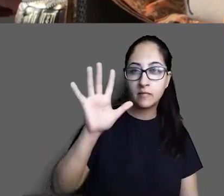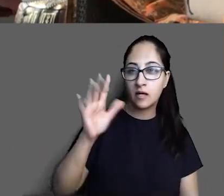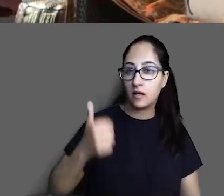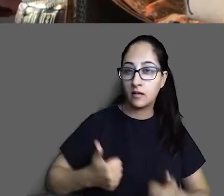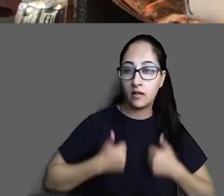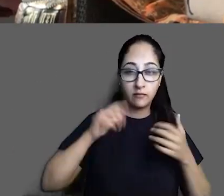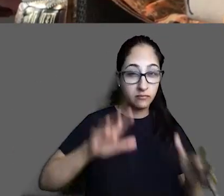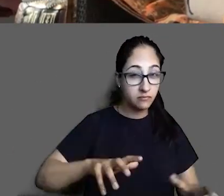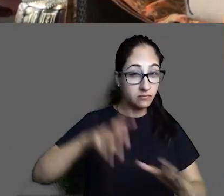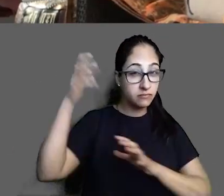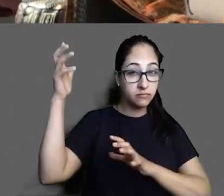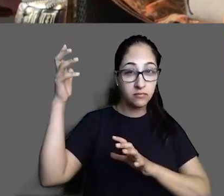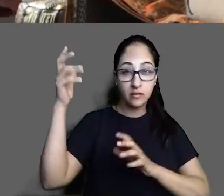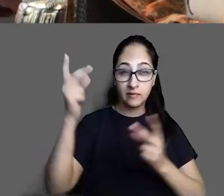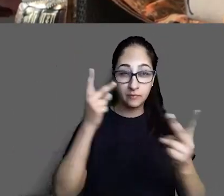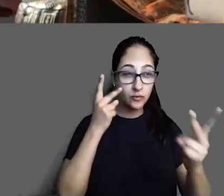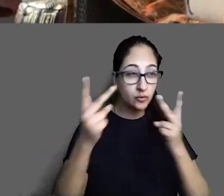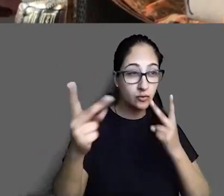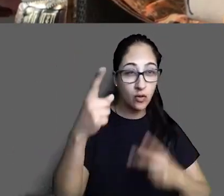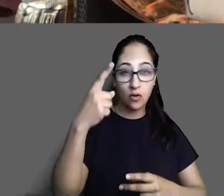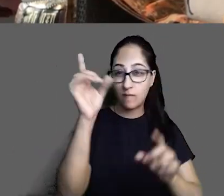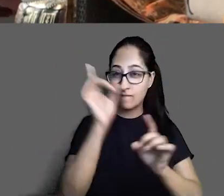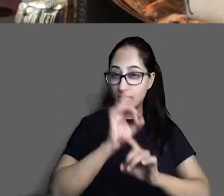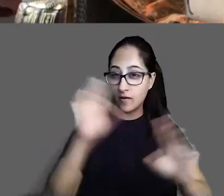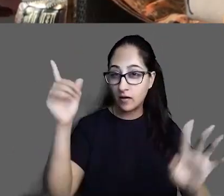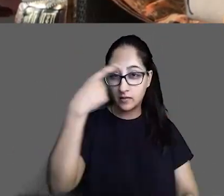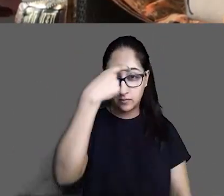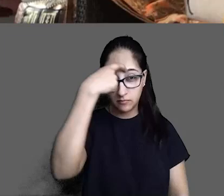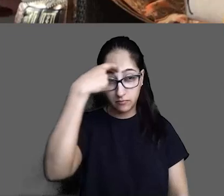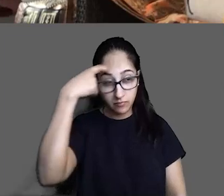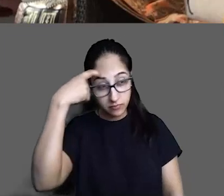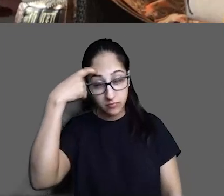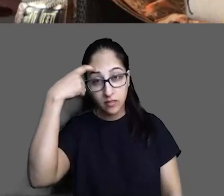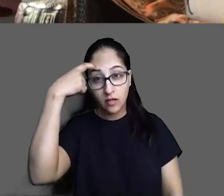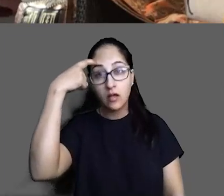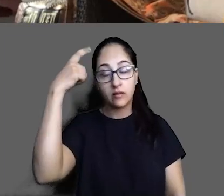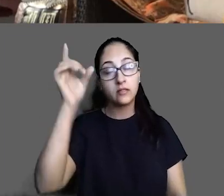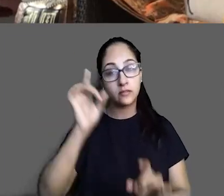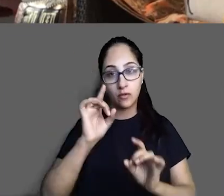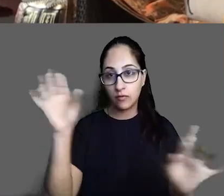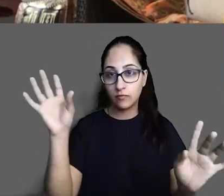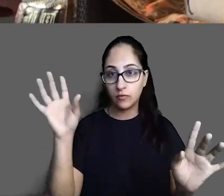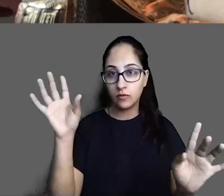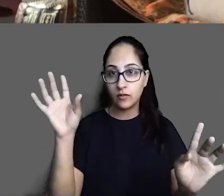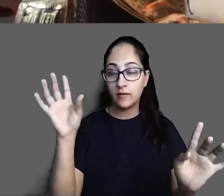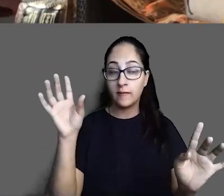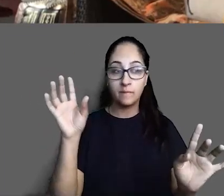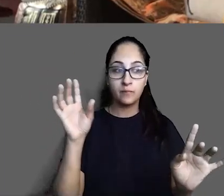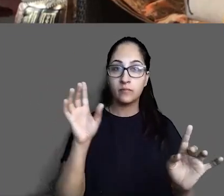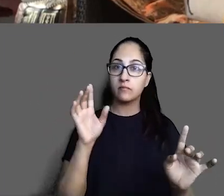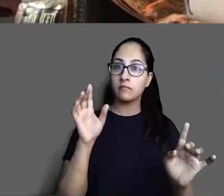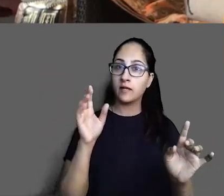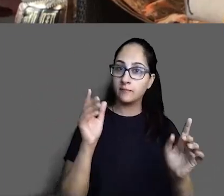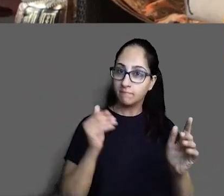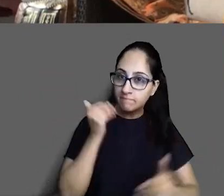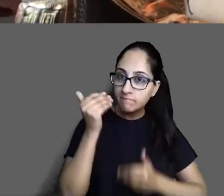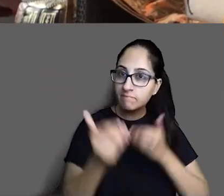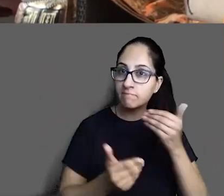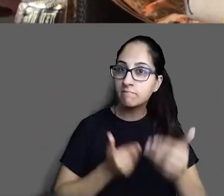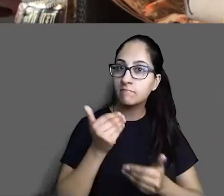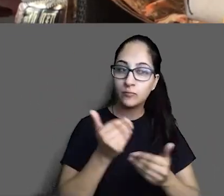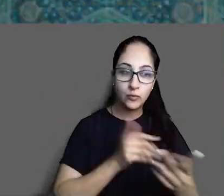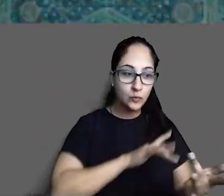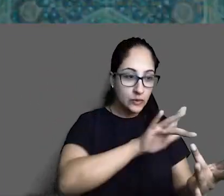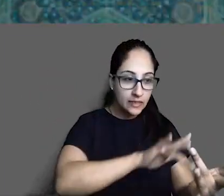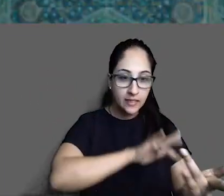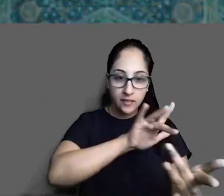to their lives and their fulfillment that they are willing to do anything to make it happen in any